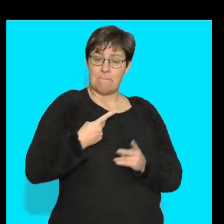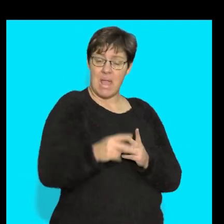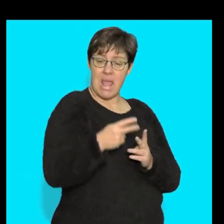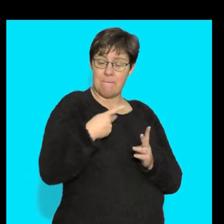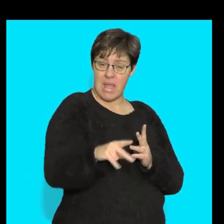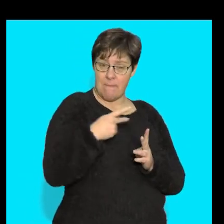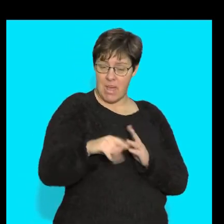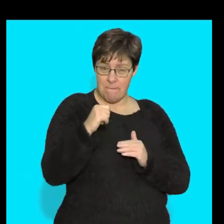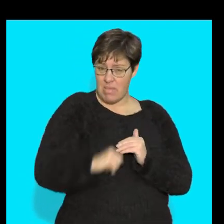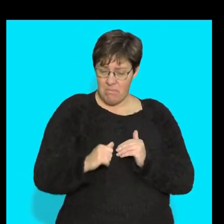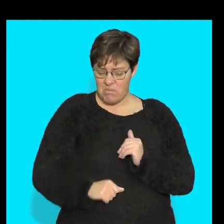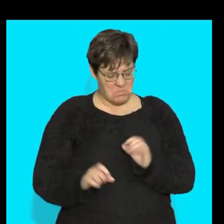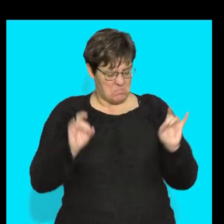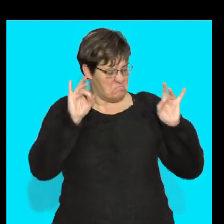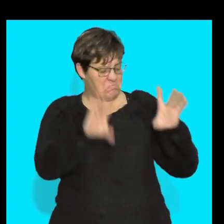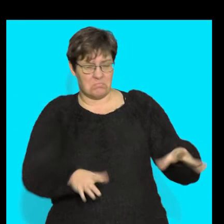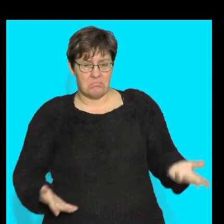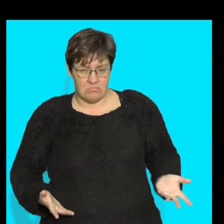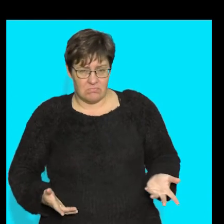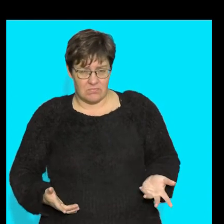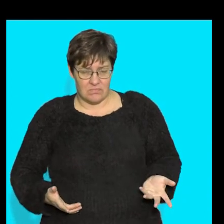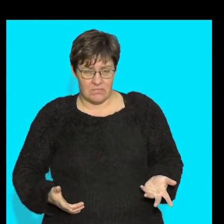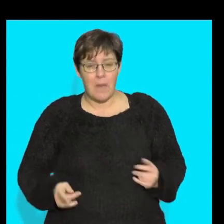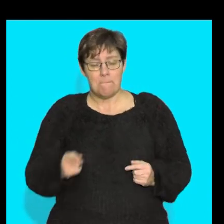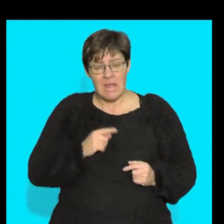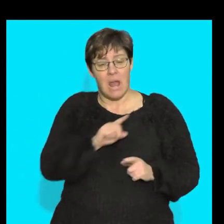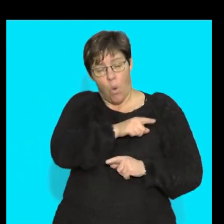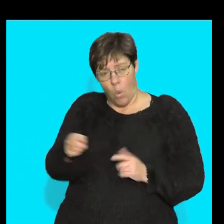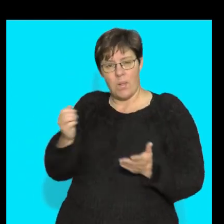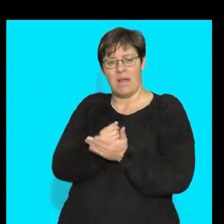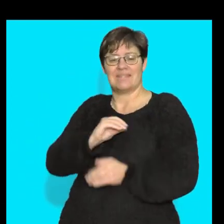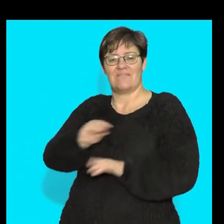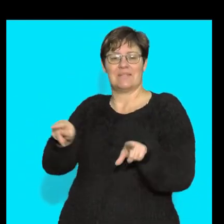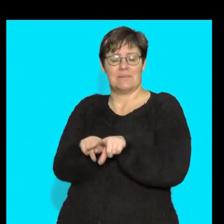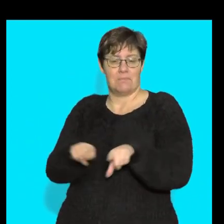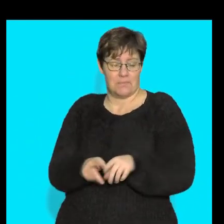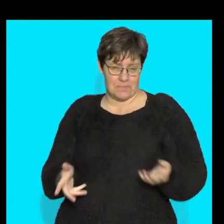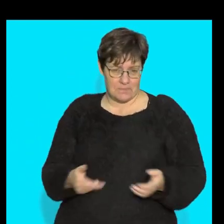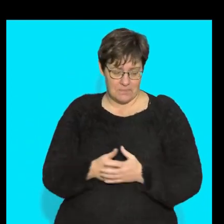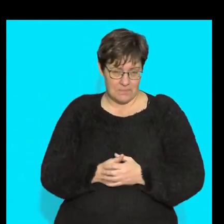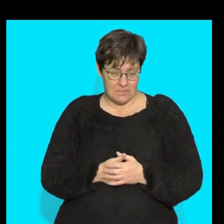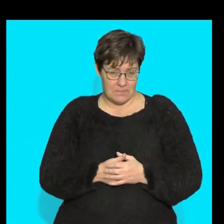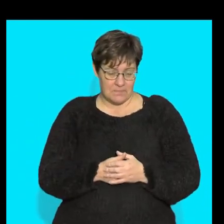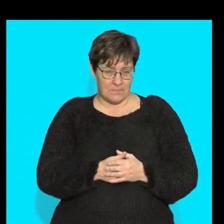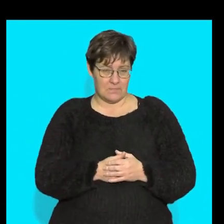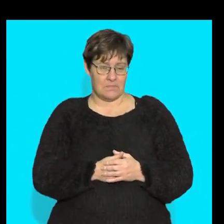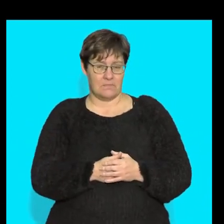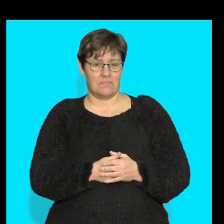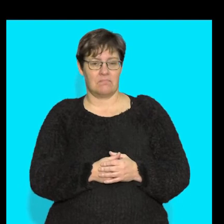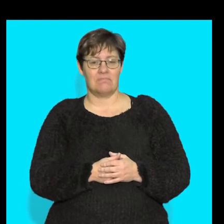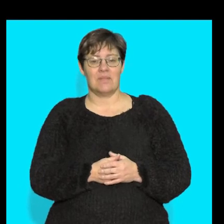about different people investing a certain amount of money. And then the other thing is these are